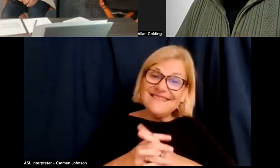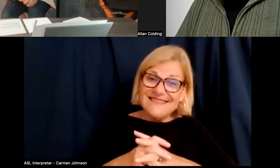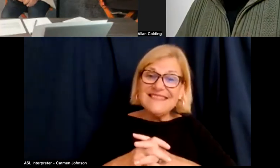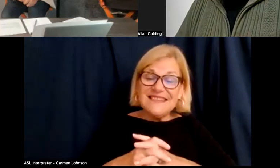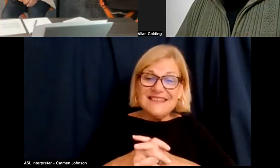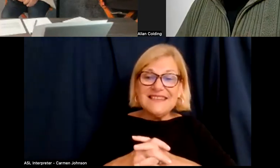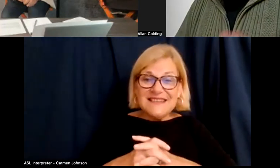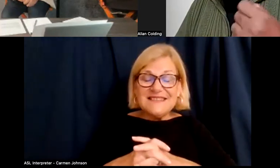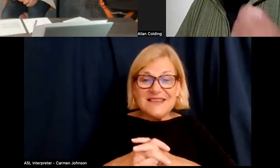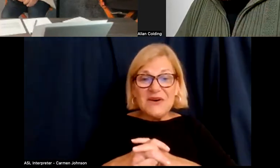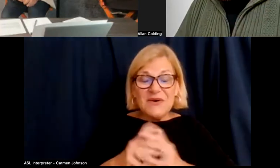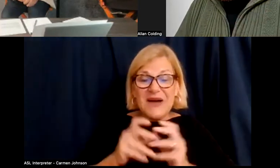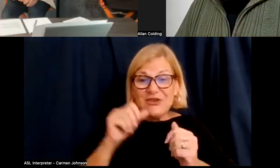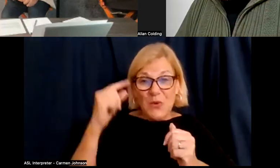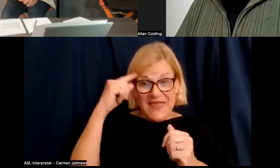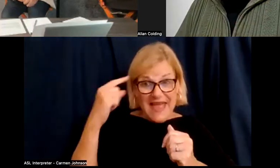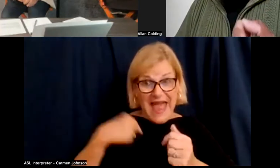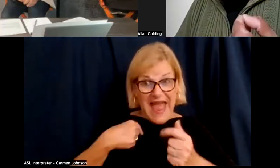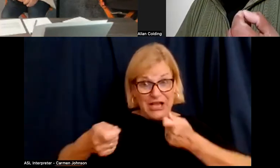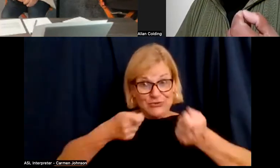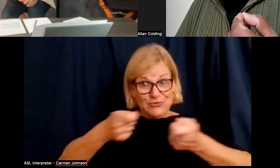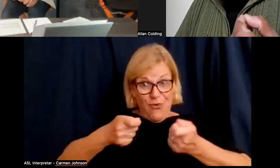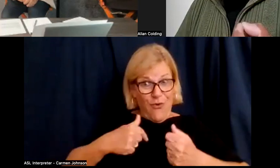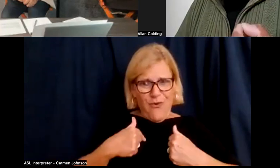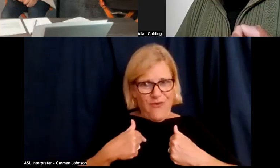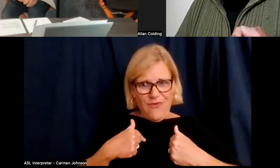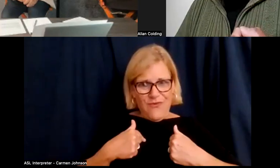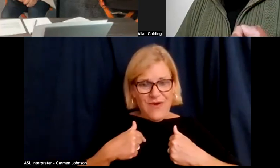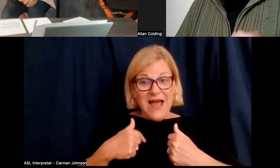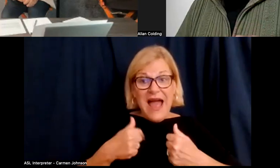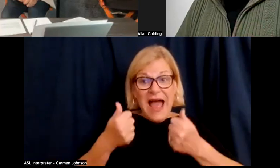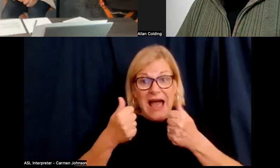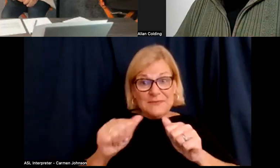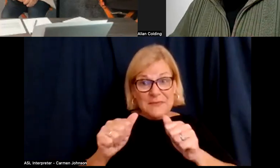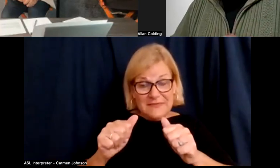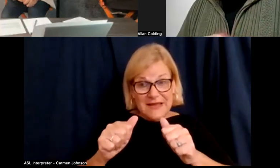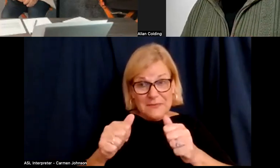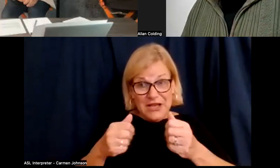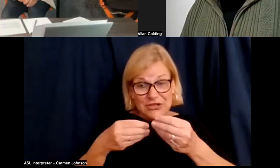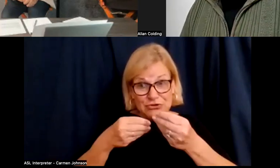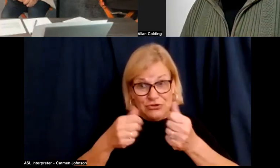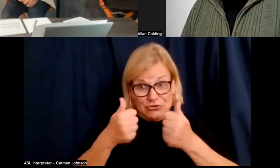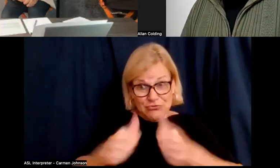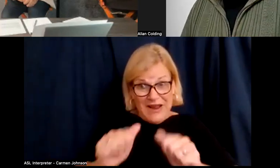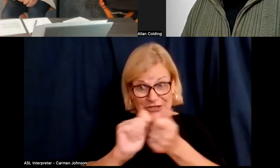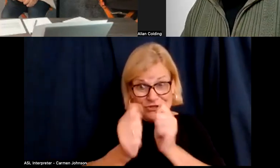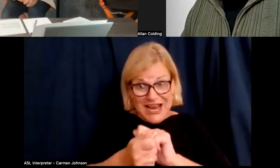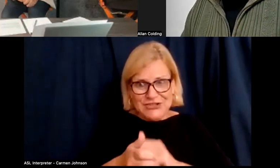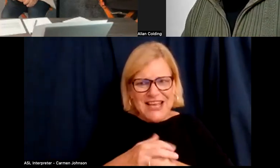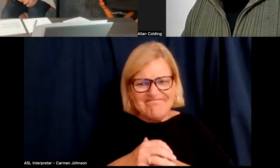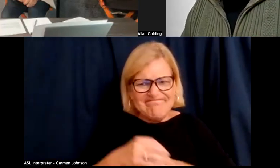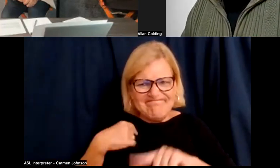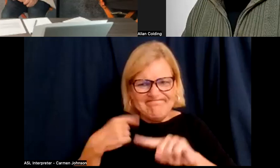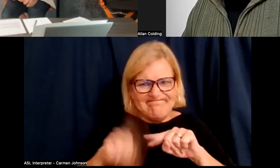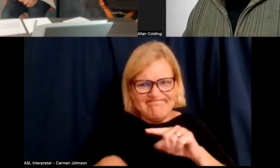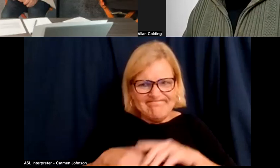I don't think that I direct that, and I don't spend time trying to determine or trying to change that, because I know I can't